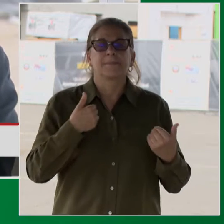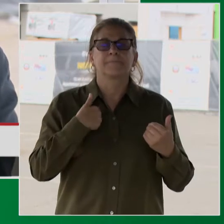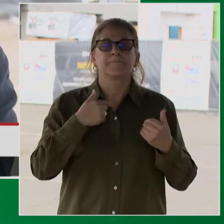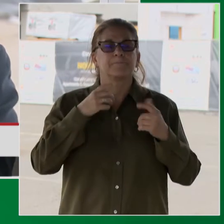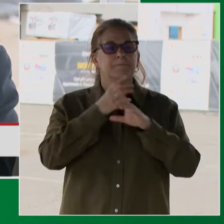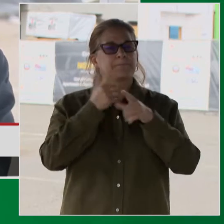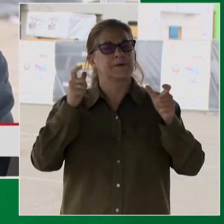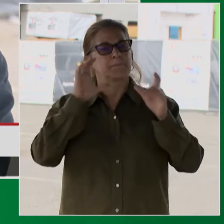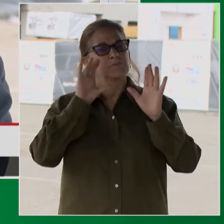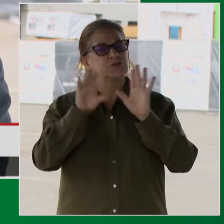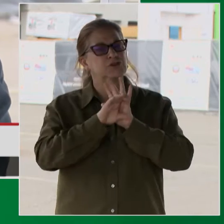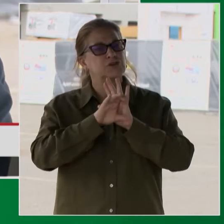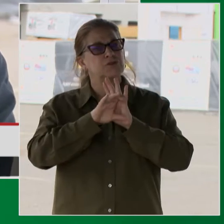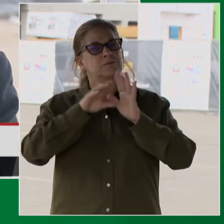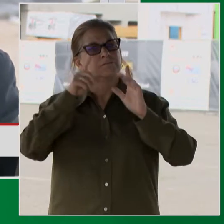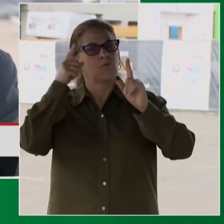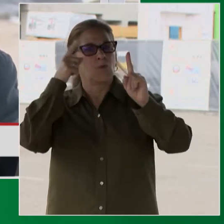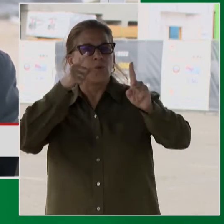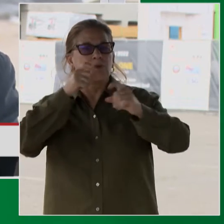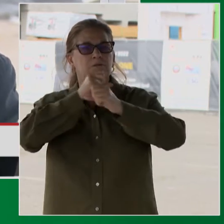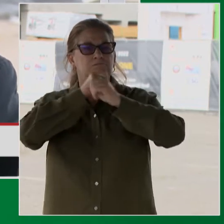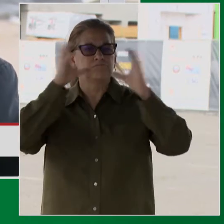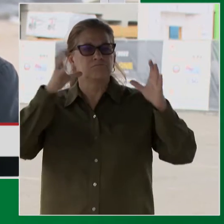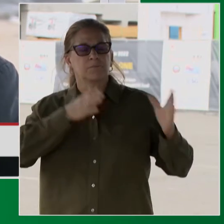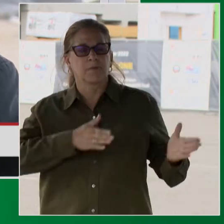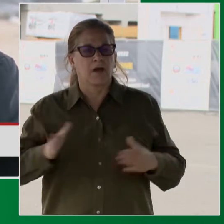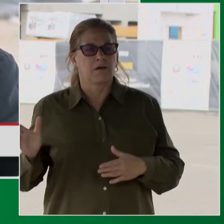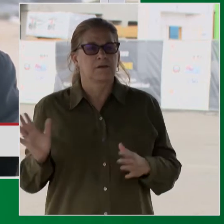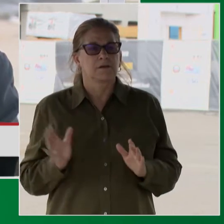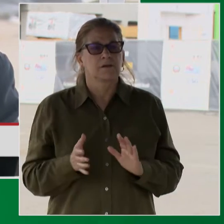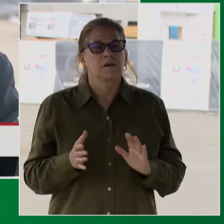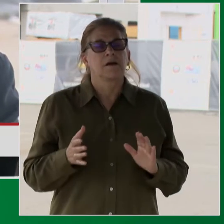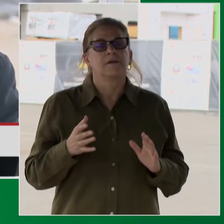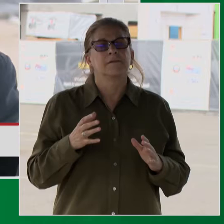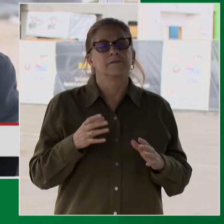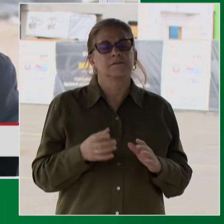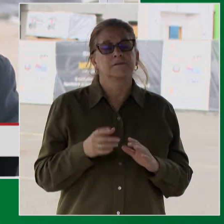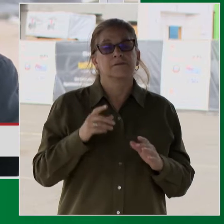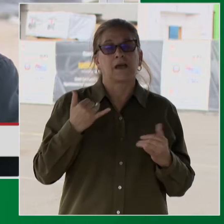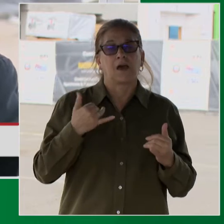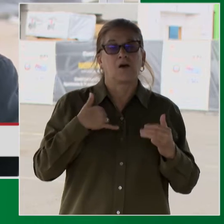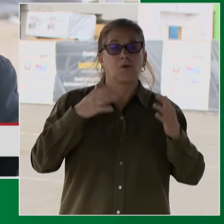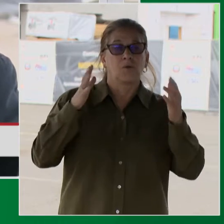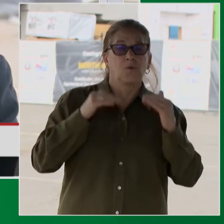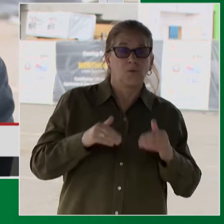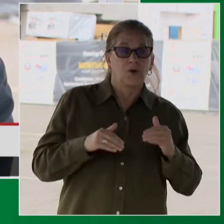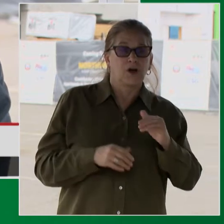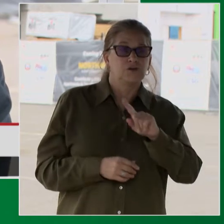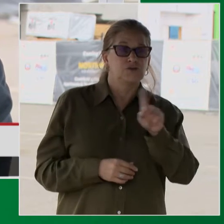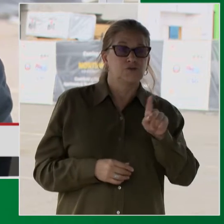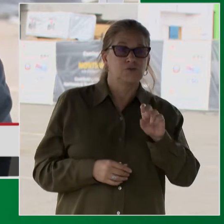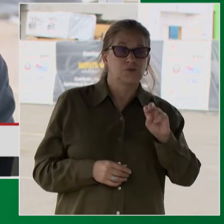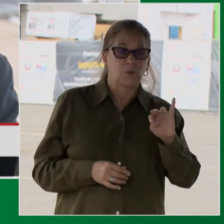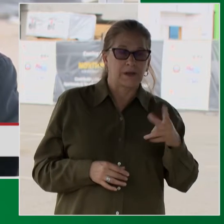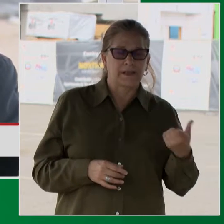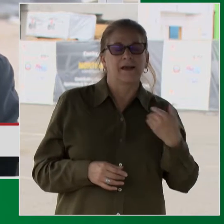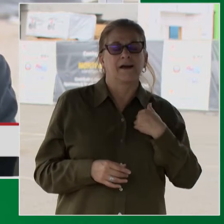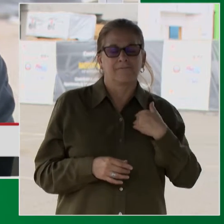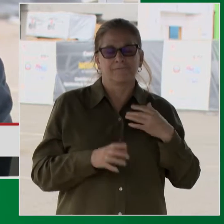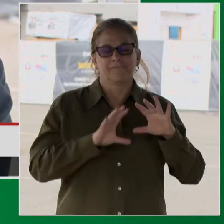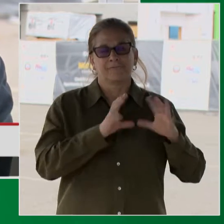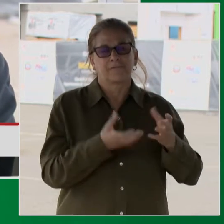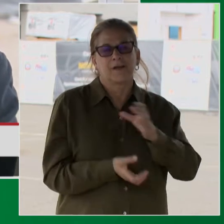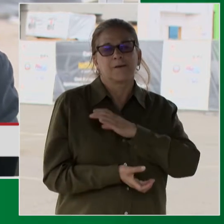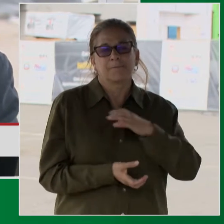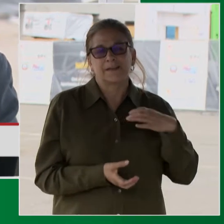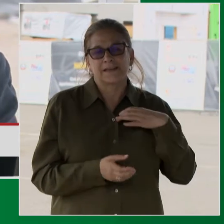and opportunities and really the limits, but then individual zoning has to be done by the zoning commission. So there is that other step. That will be